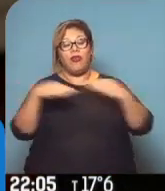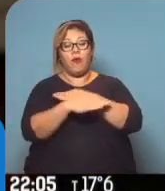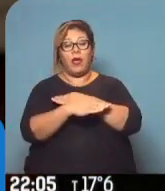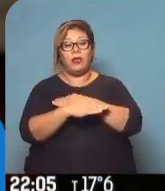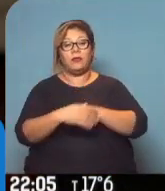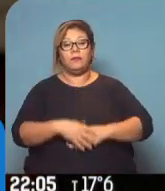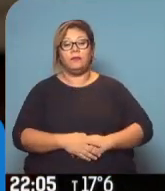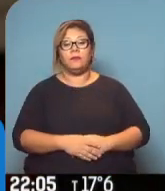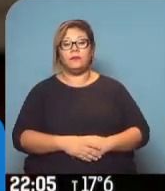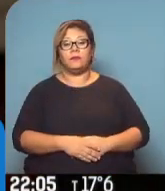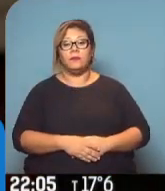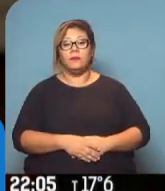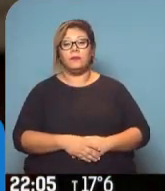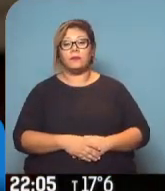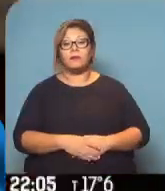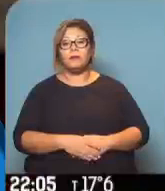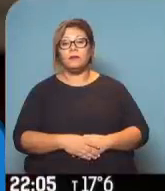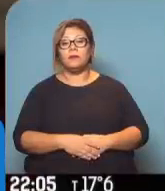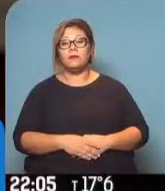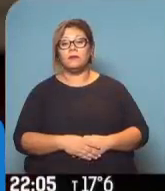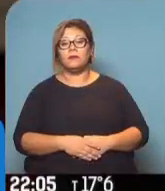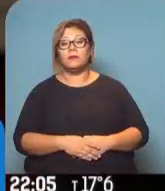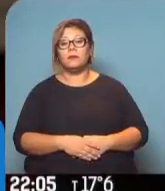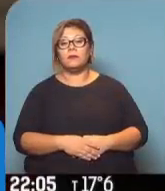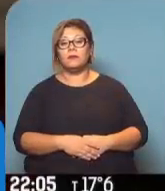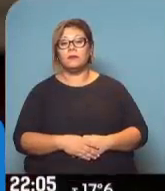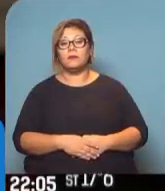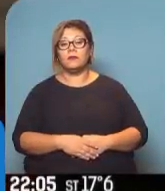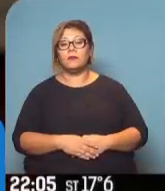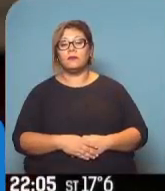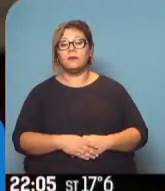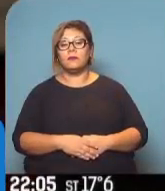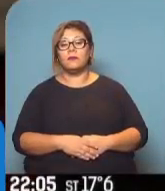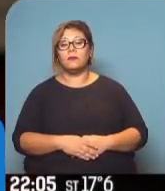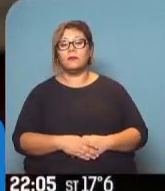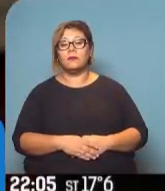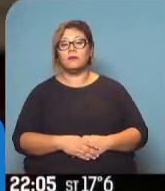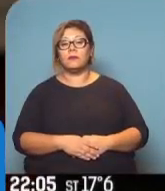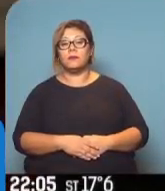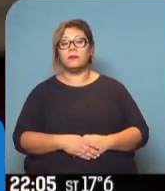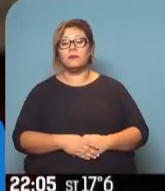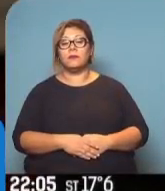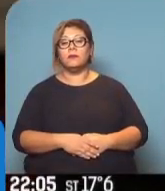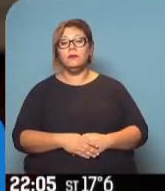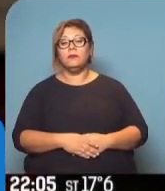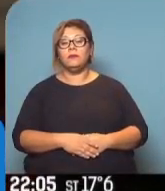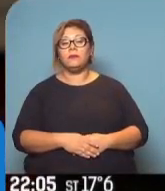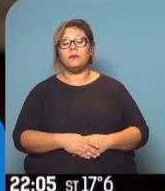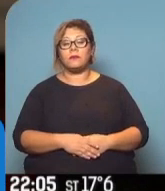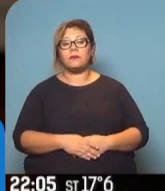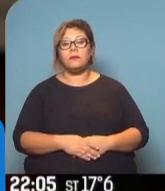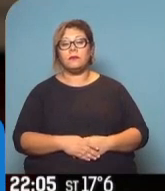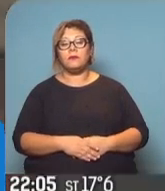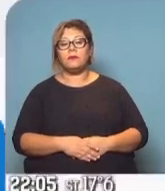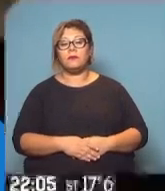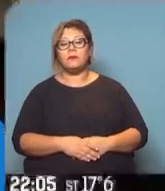is hidden from the truth for years and years. And it is right that his future should be decided in the British